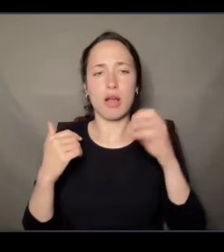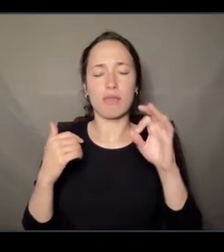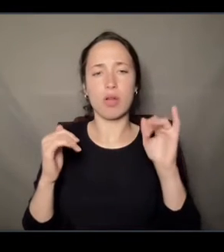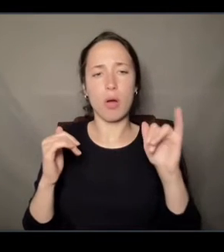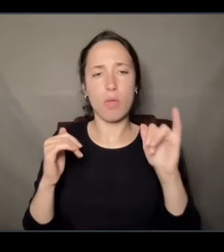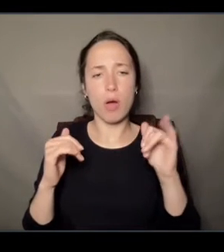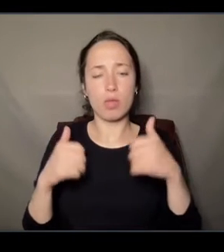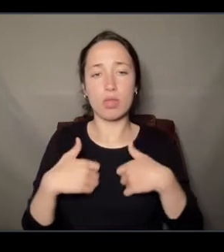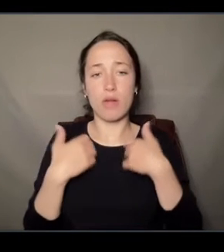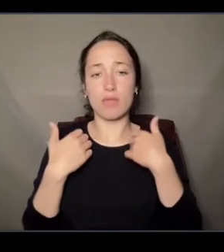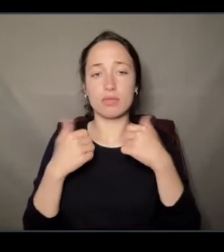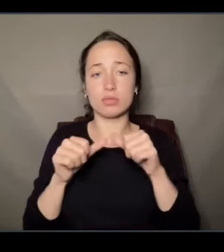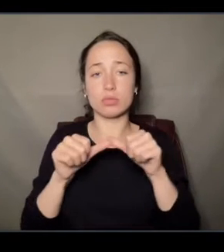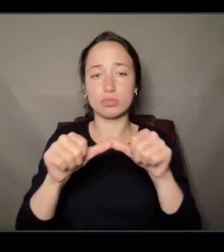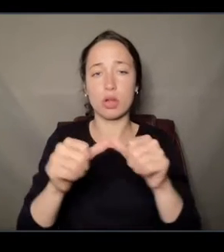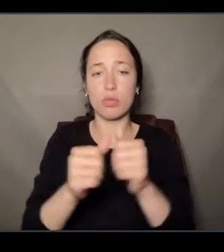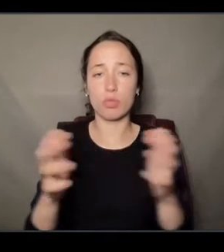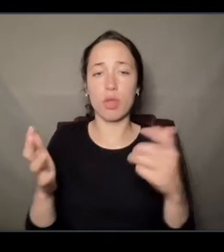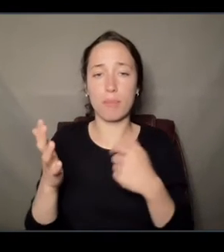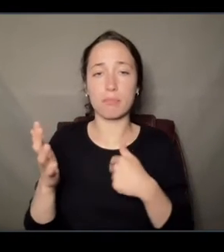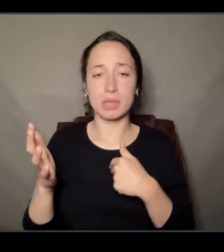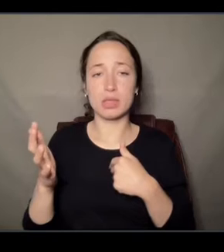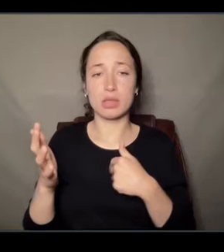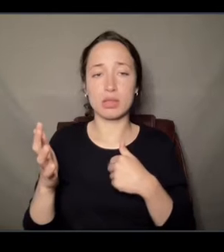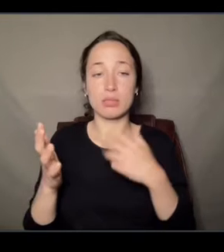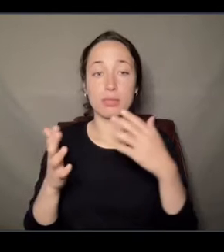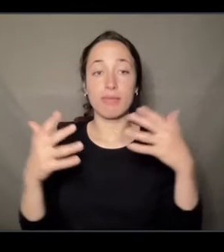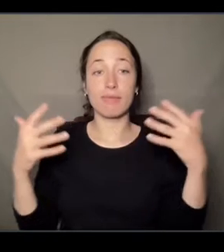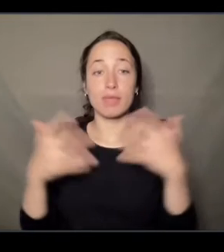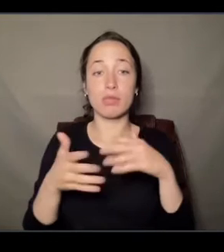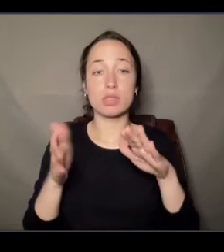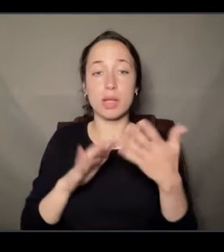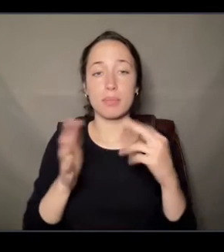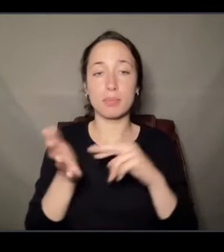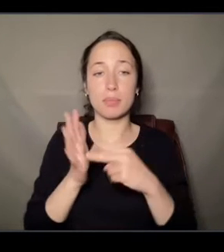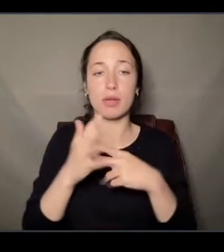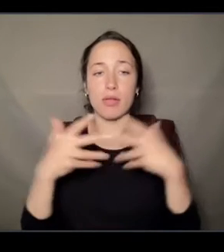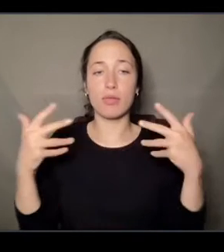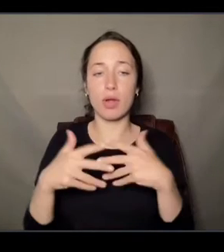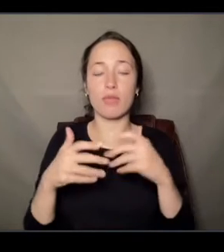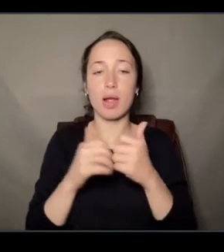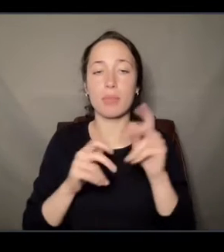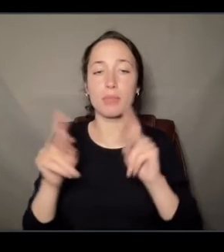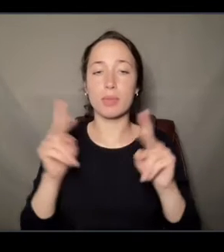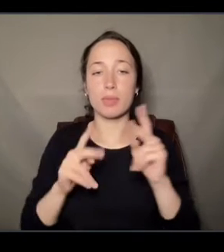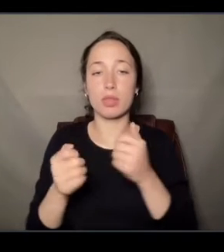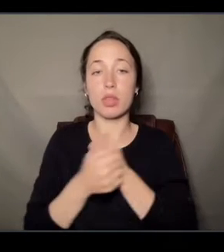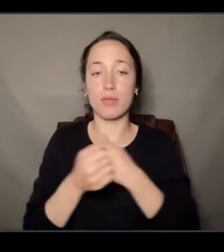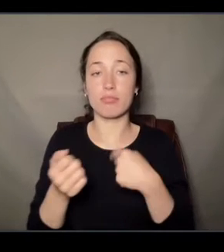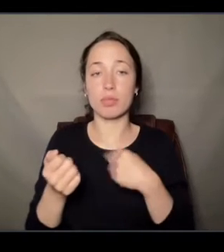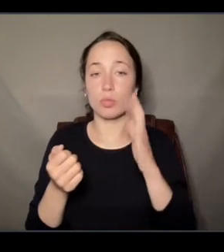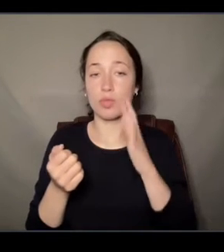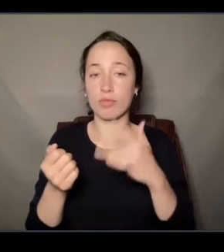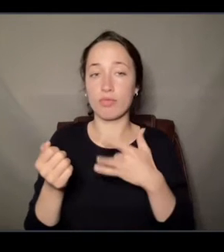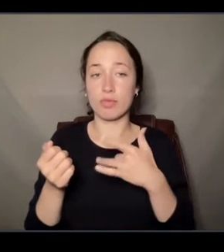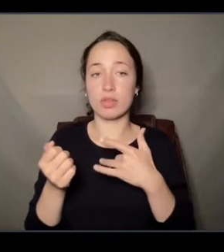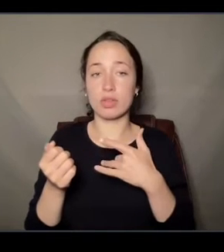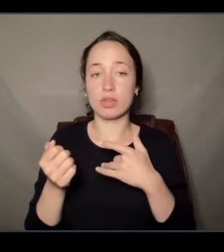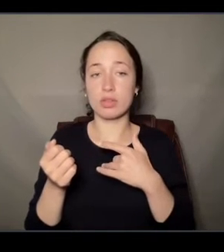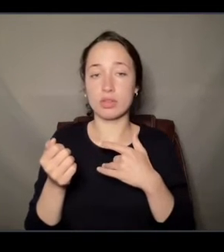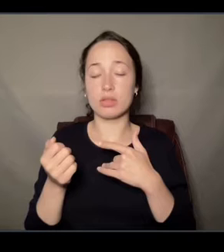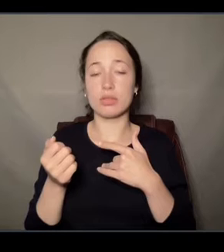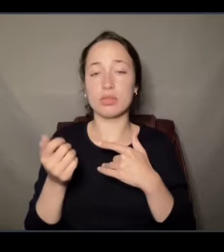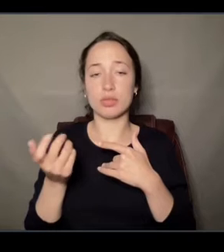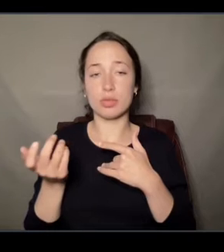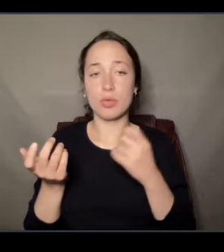oh, wow, life goes on without me, you know, and if fear of death meant being afraid of how the people who